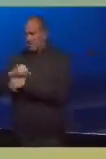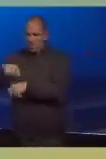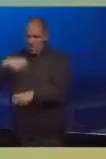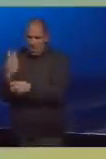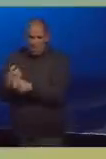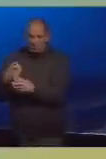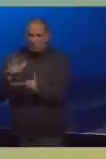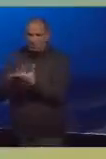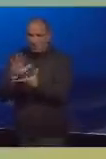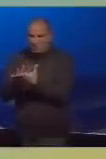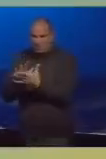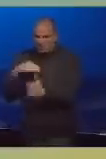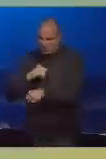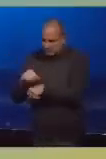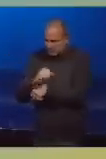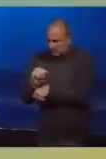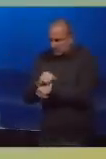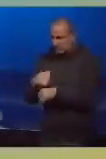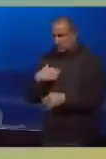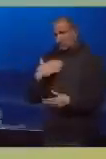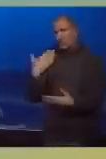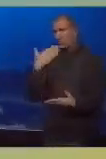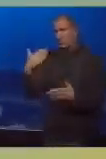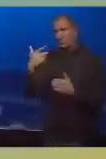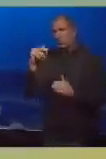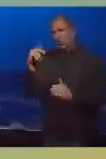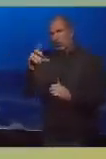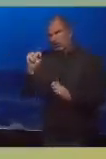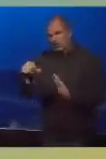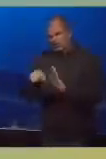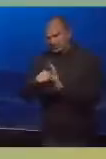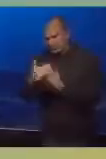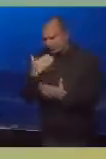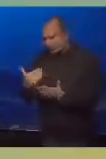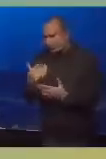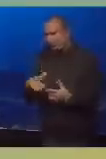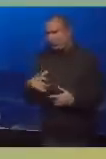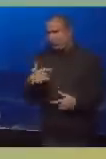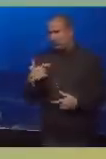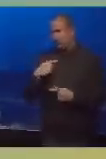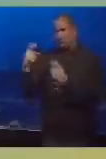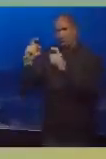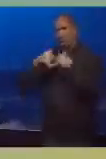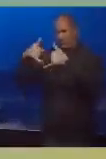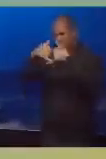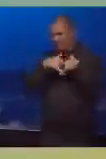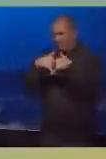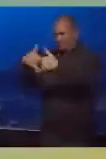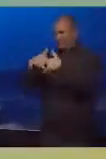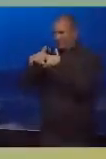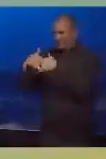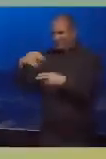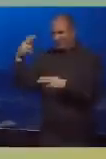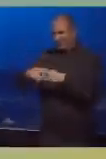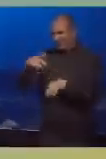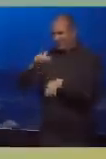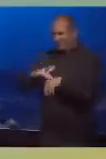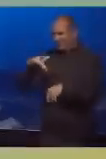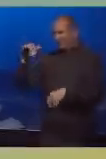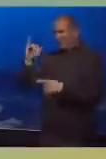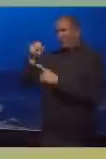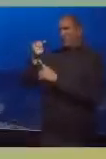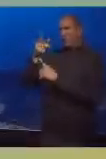school, get good grades. And fortunately, I was awarded the prestigious Joshua